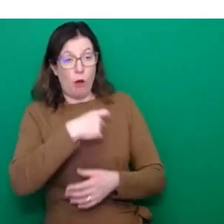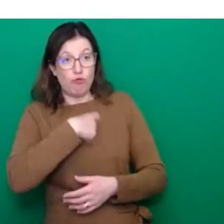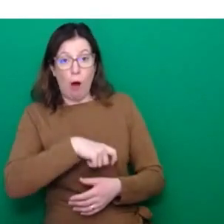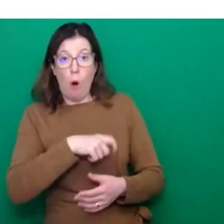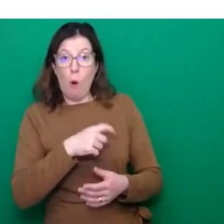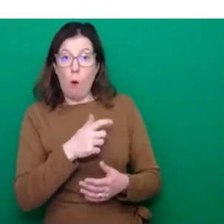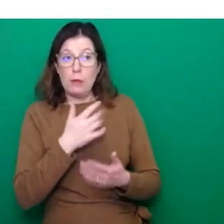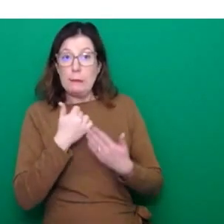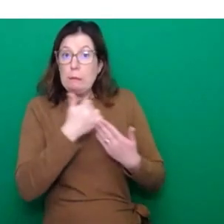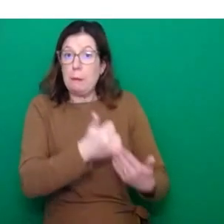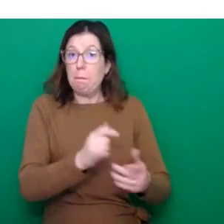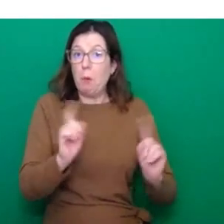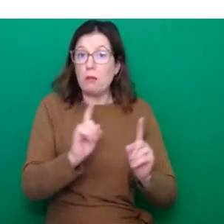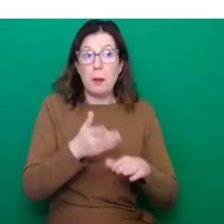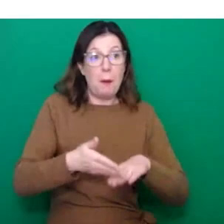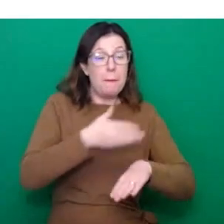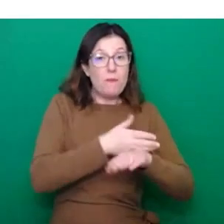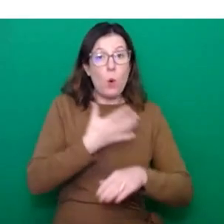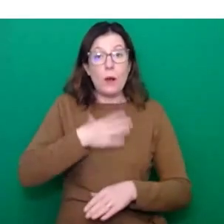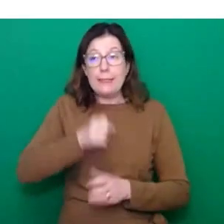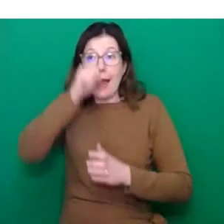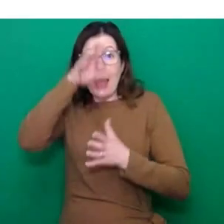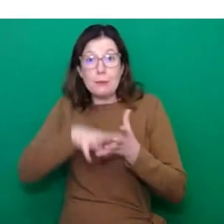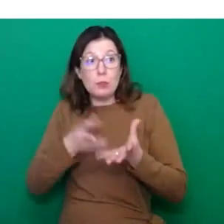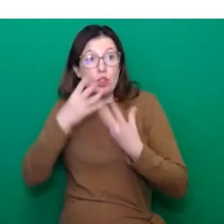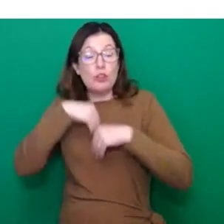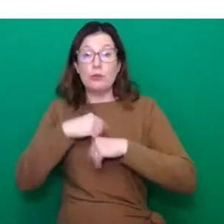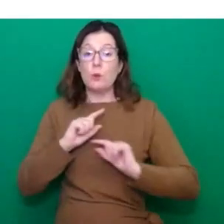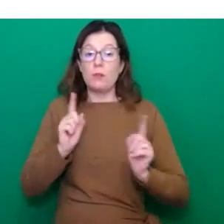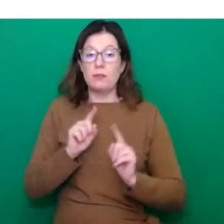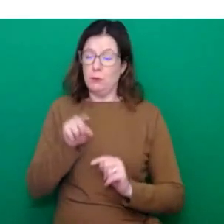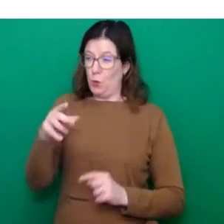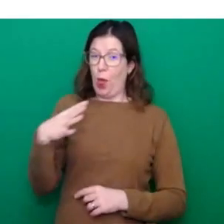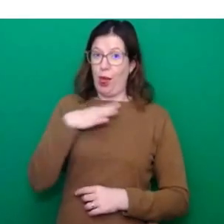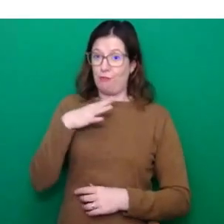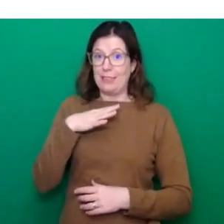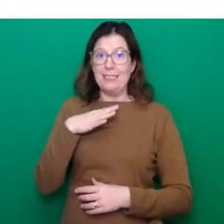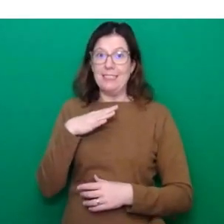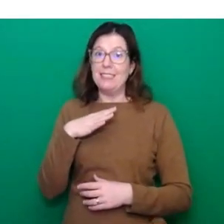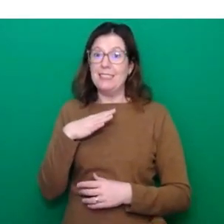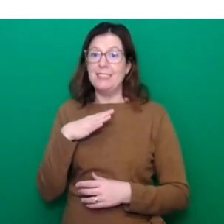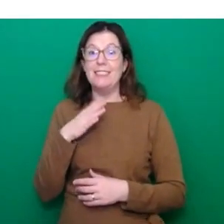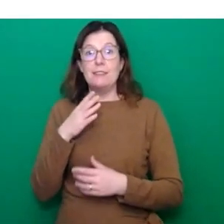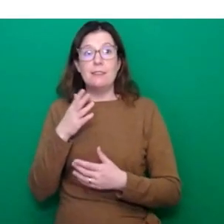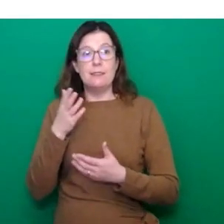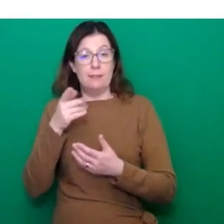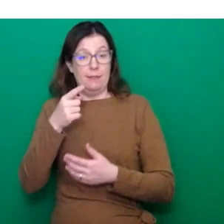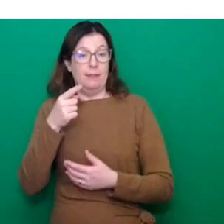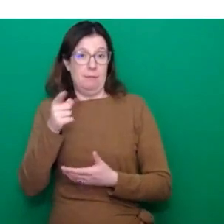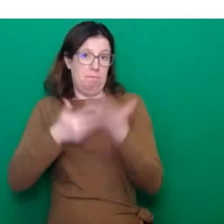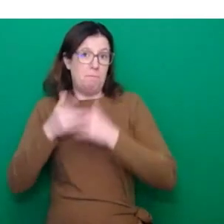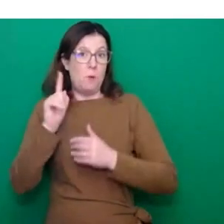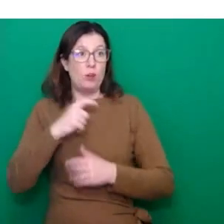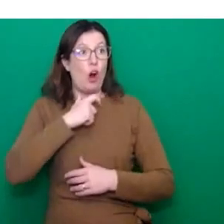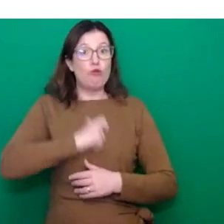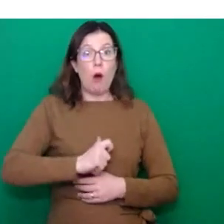useful experiences to have before applying? I mean, I think what you were saying is, think a bit widely about the sorts of roles